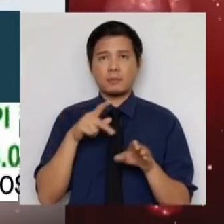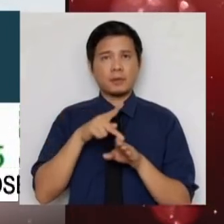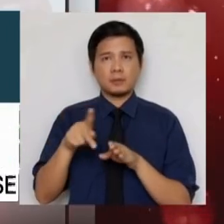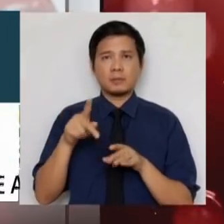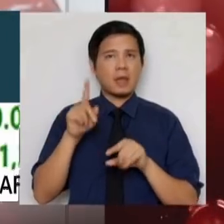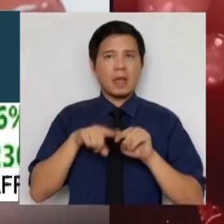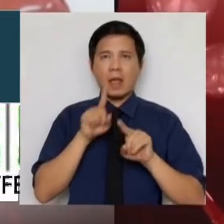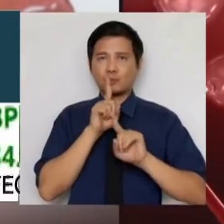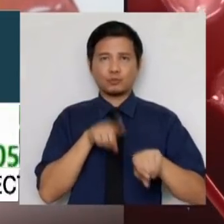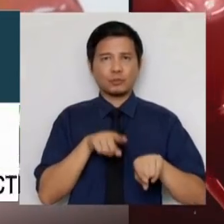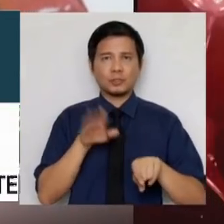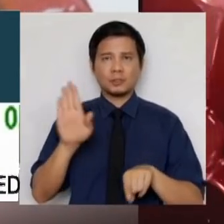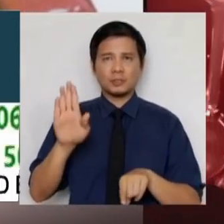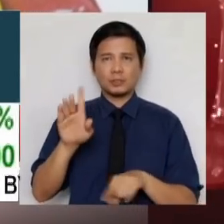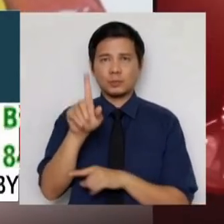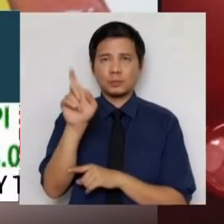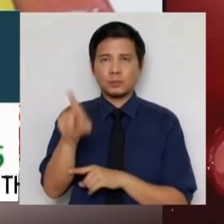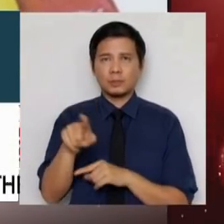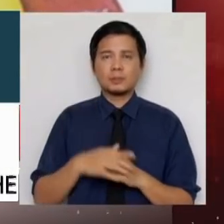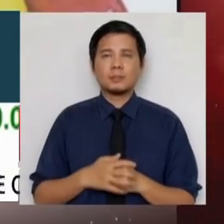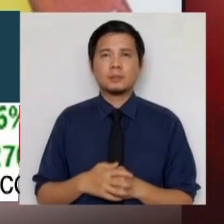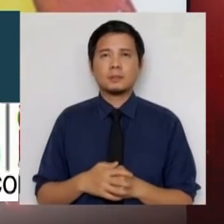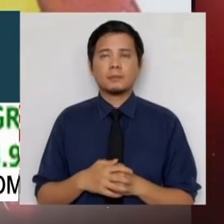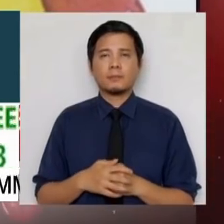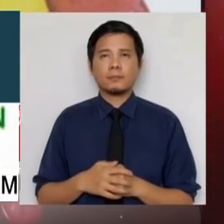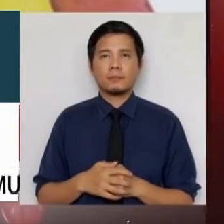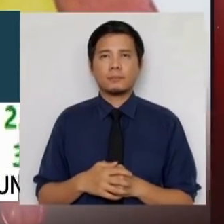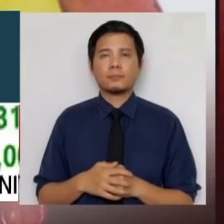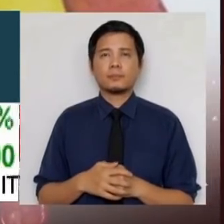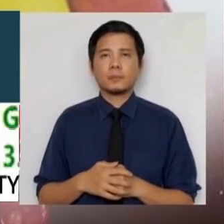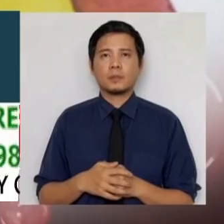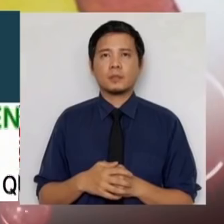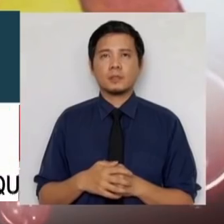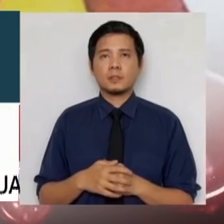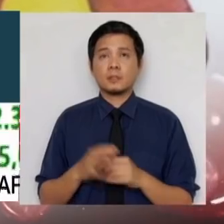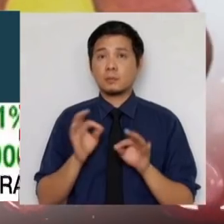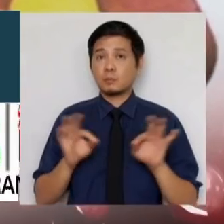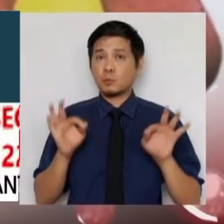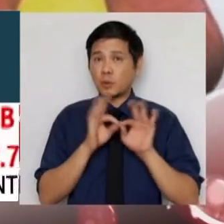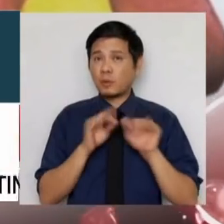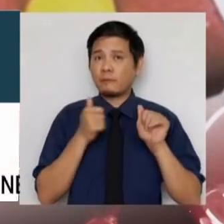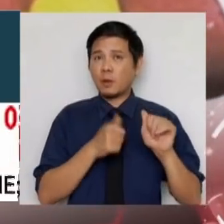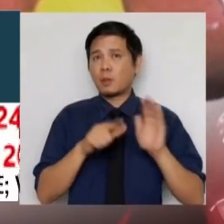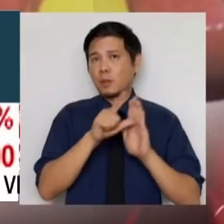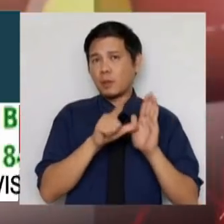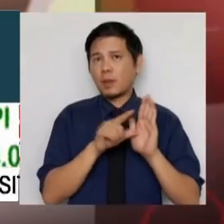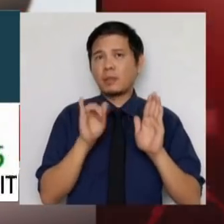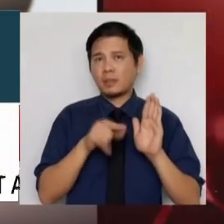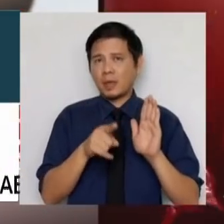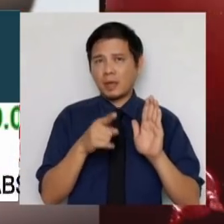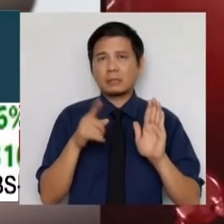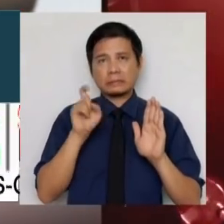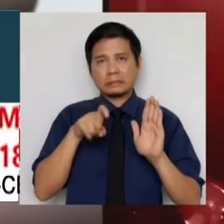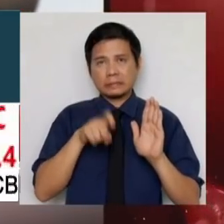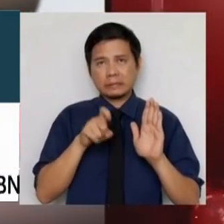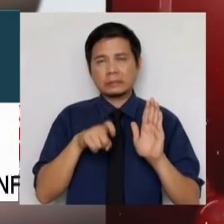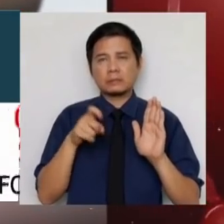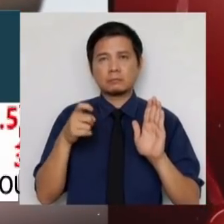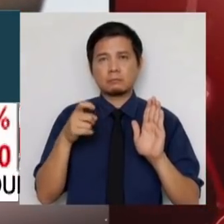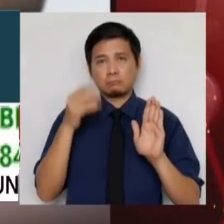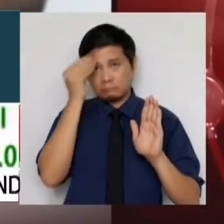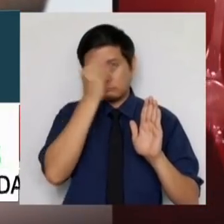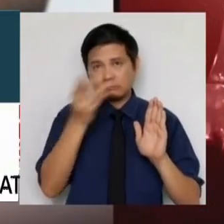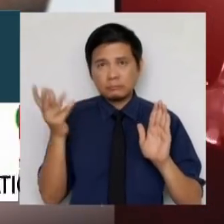question. I would imagine a legislator knows the law and knows who are the regulating bodies. And I would imagine that prior